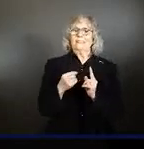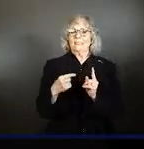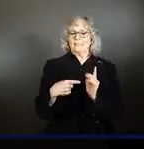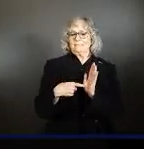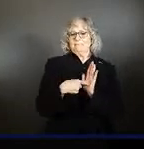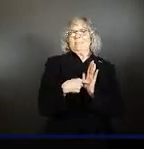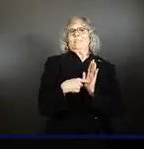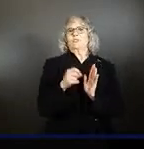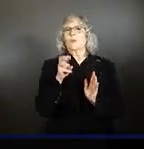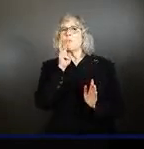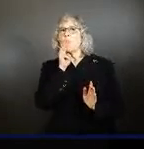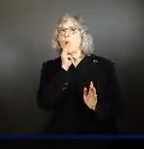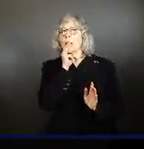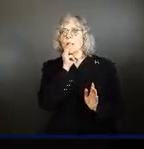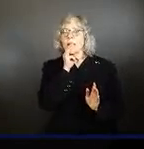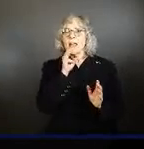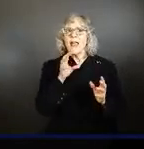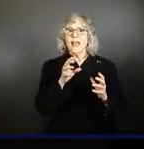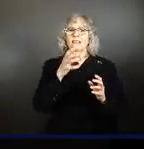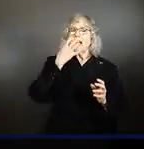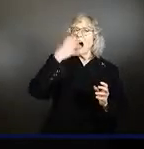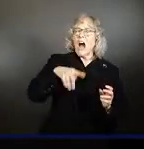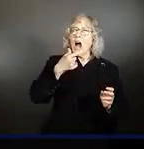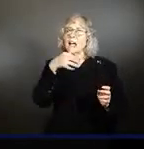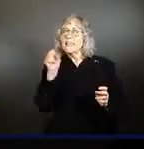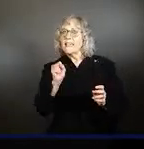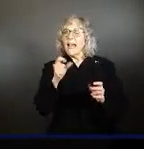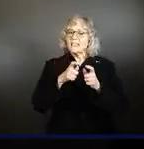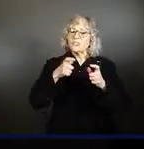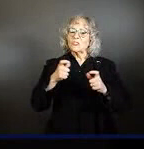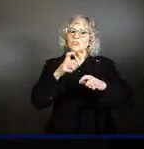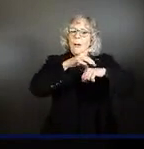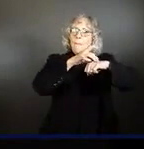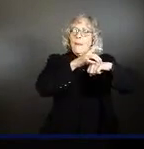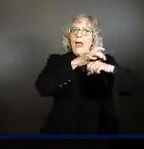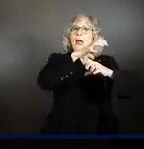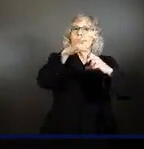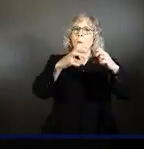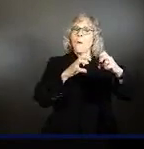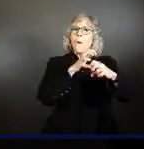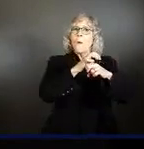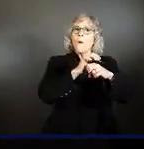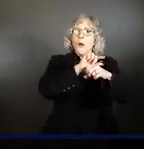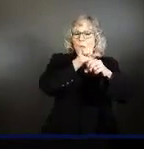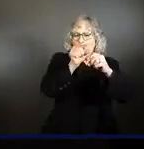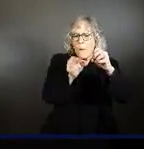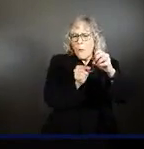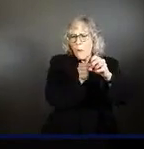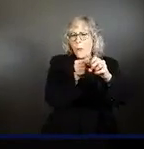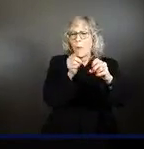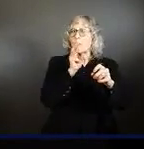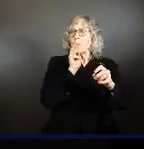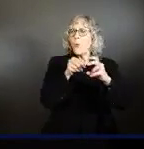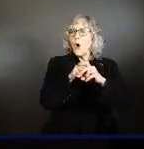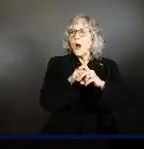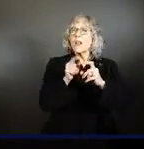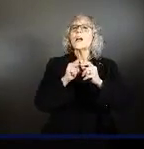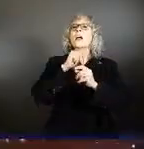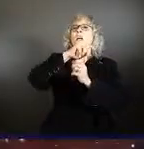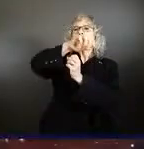atmosphere surrounding a hot gas giant planet that is orbiting a distant sunlight star hundreds of light years